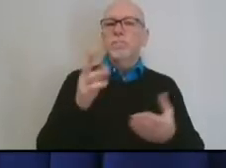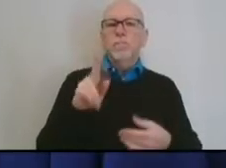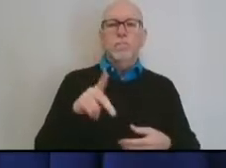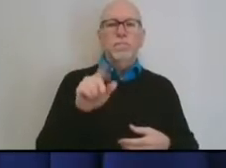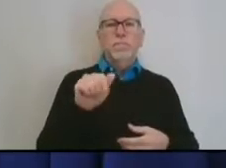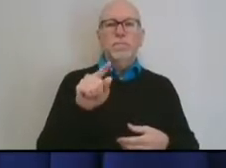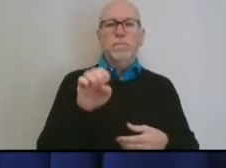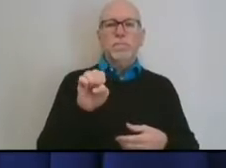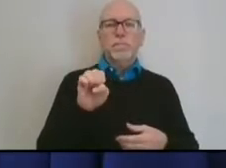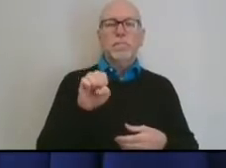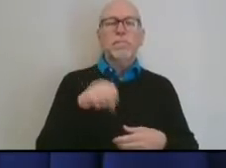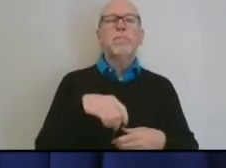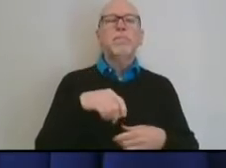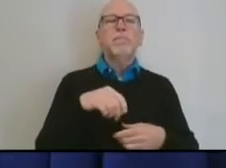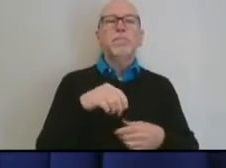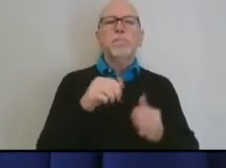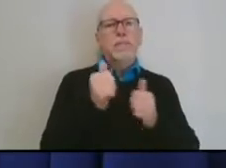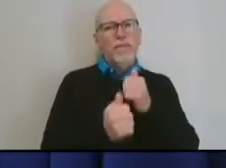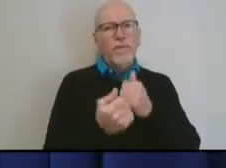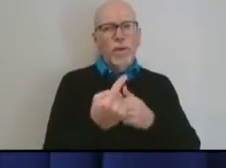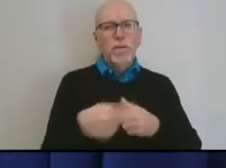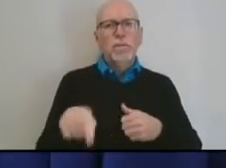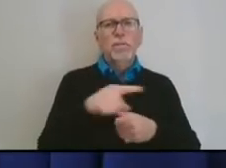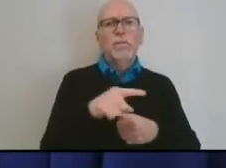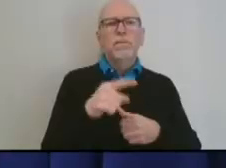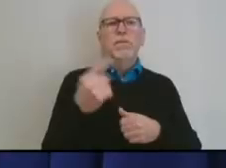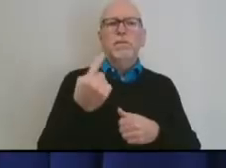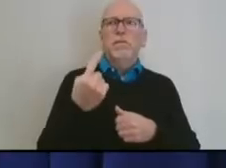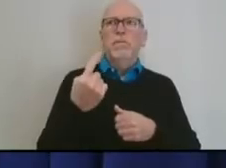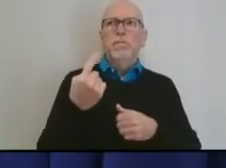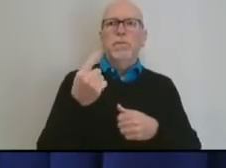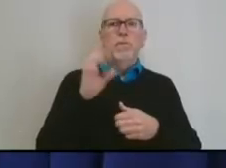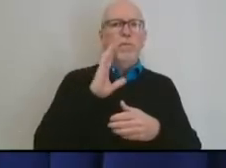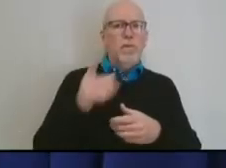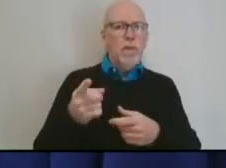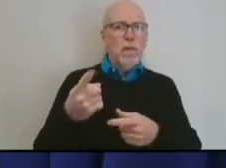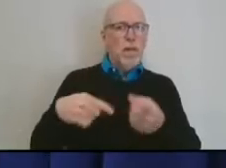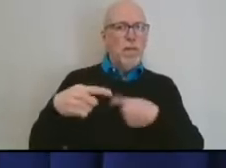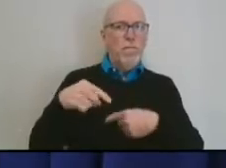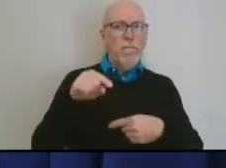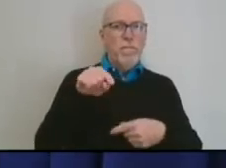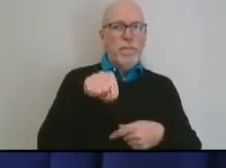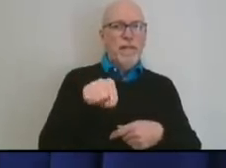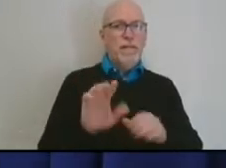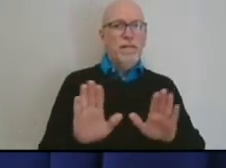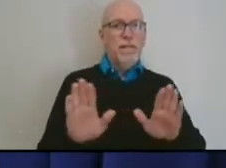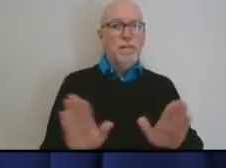every Hoosier with something that's coming up here this Sunday,